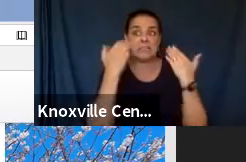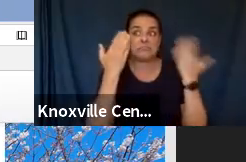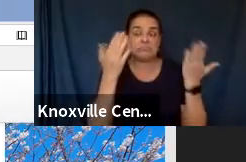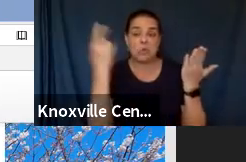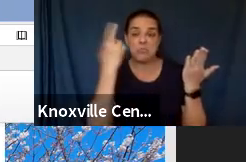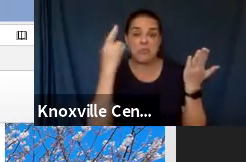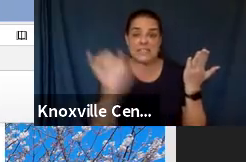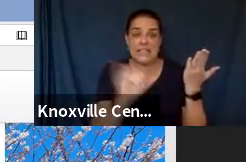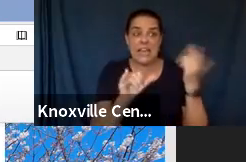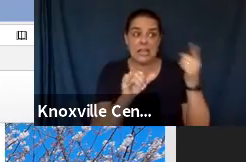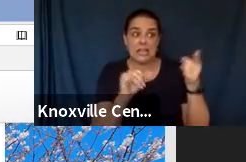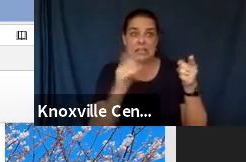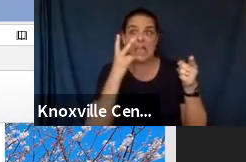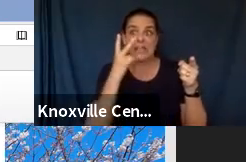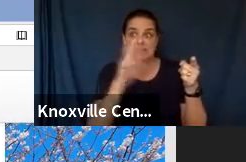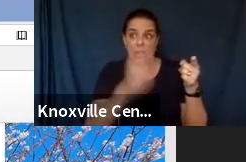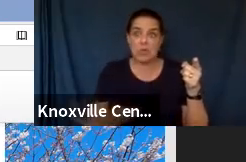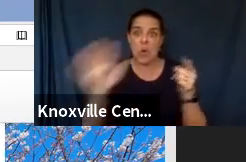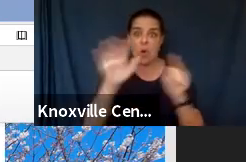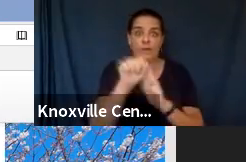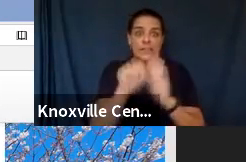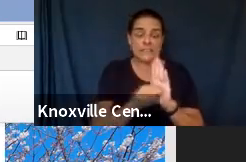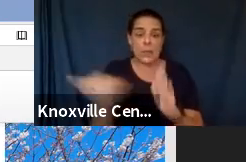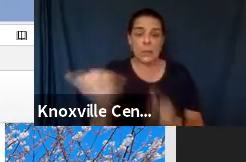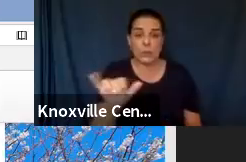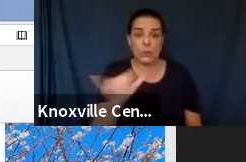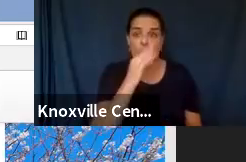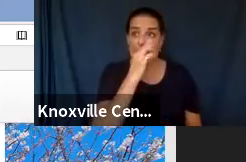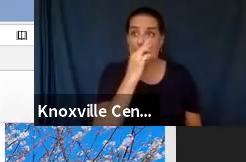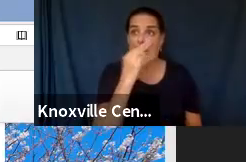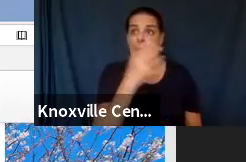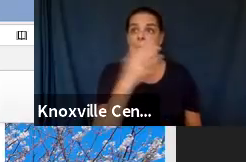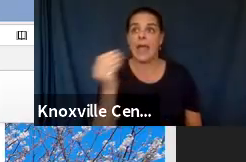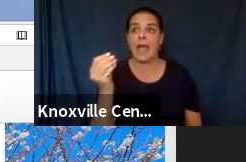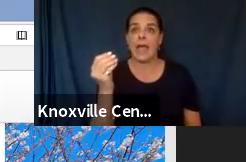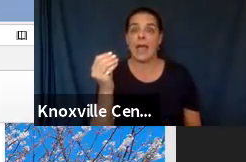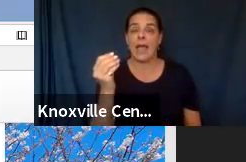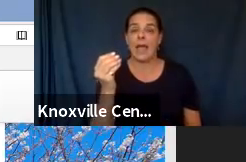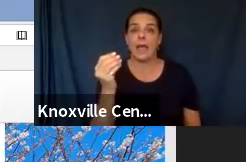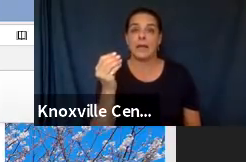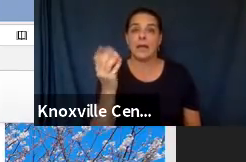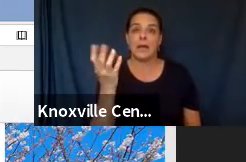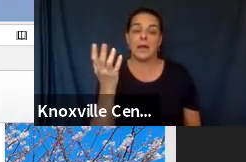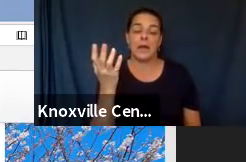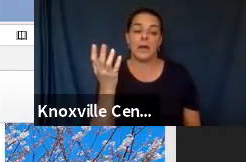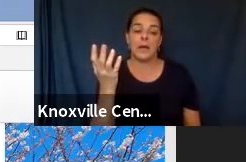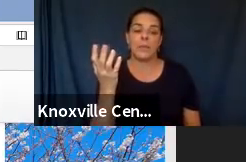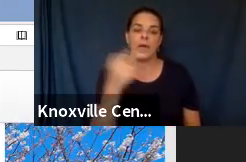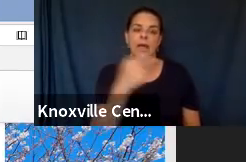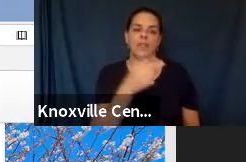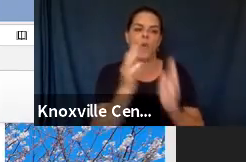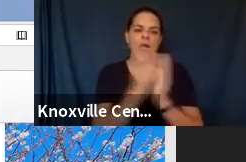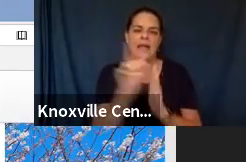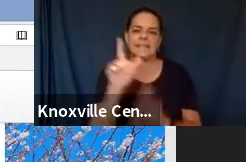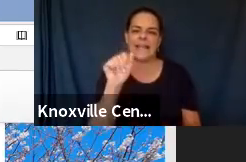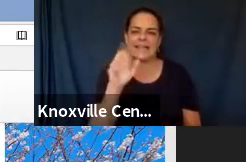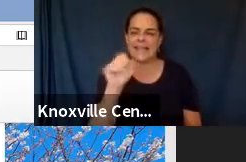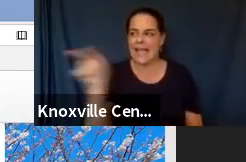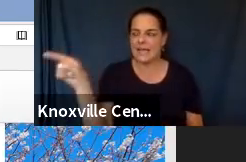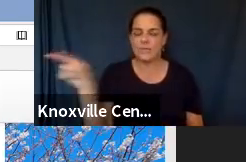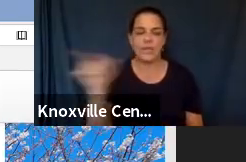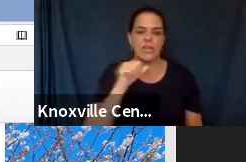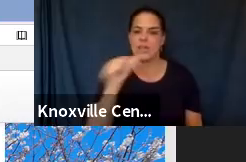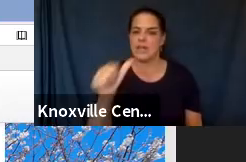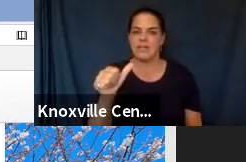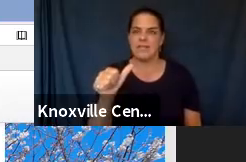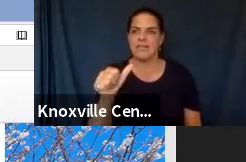said they've seen it as well across the state, and are asking the labs. There's not a